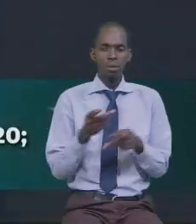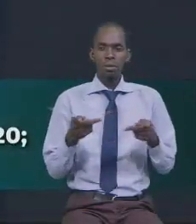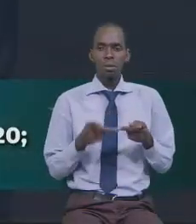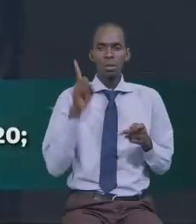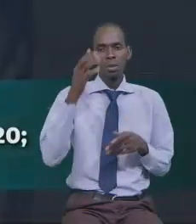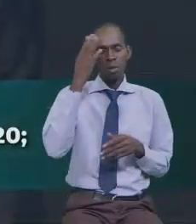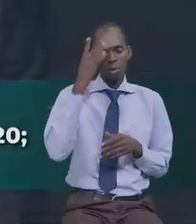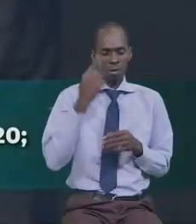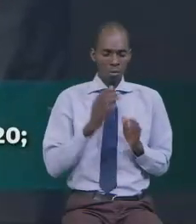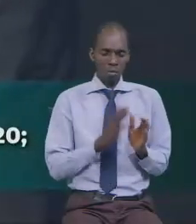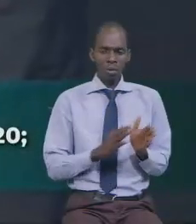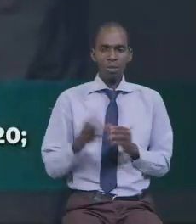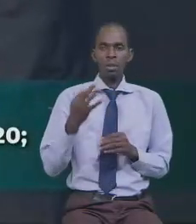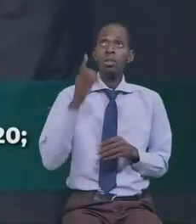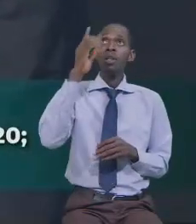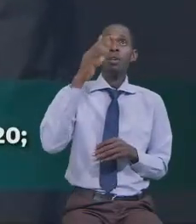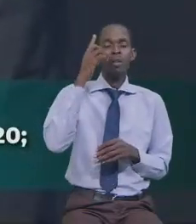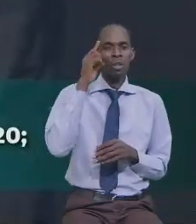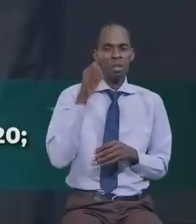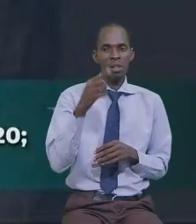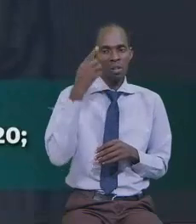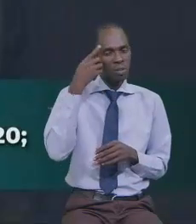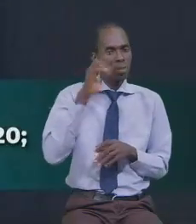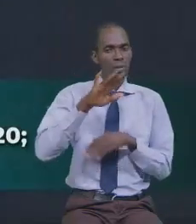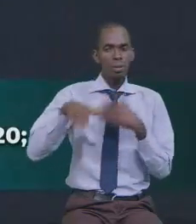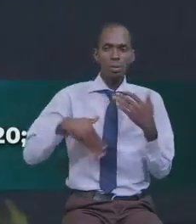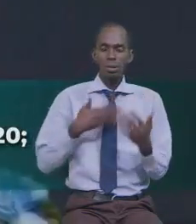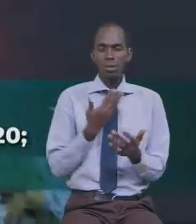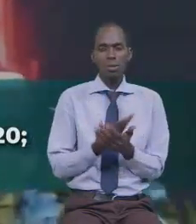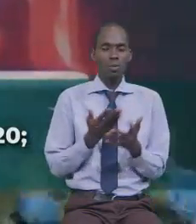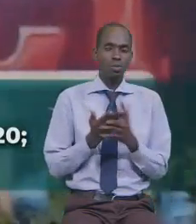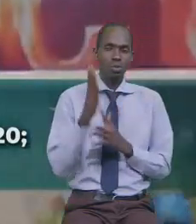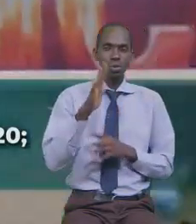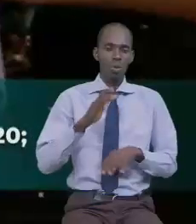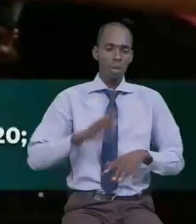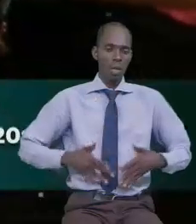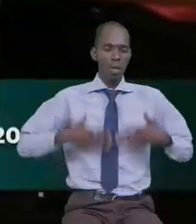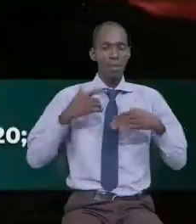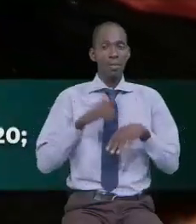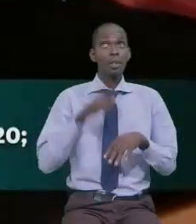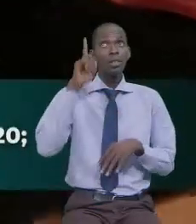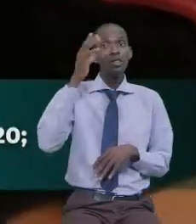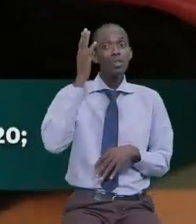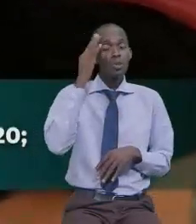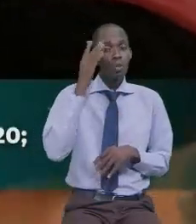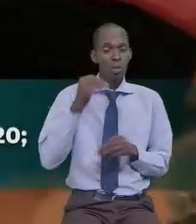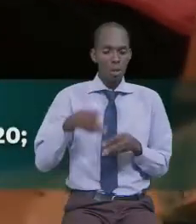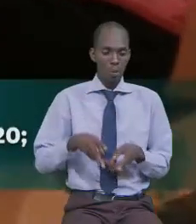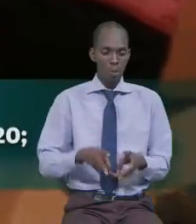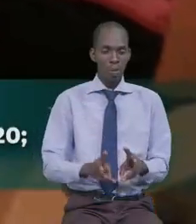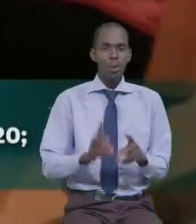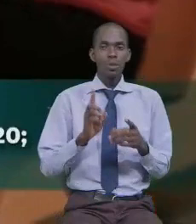plan of God for you from all eternity. And he knows the path to get